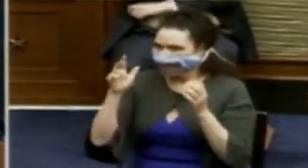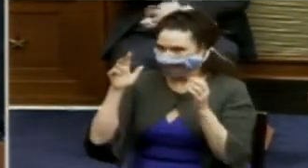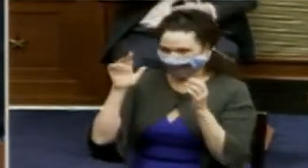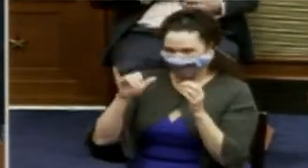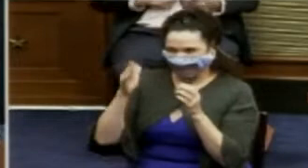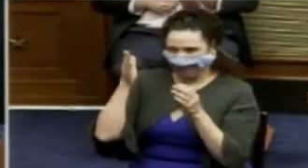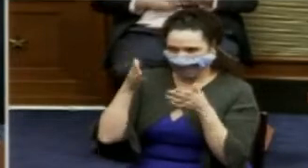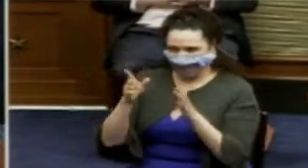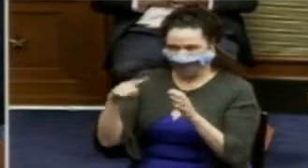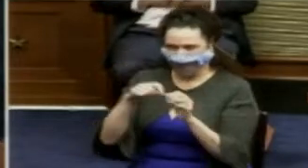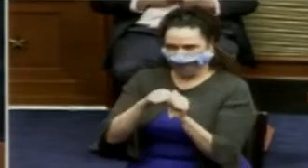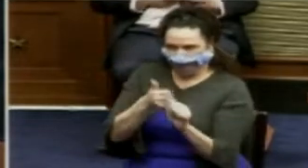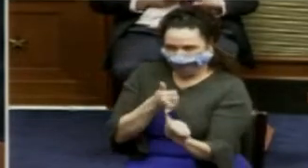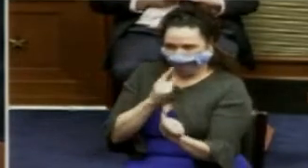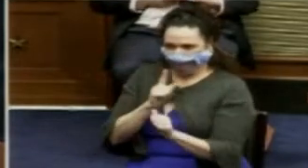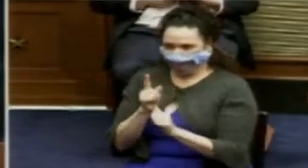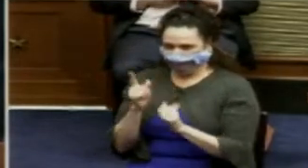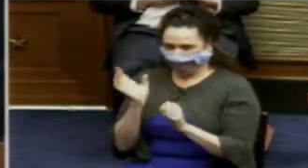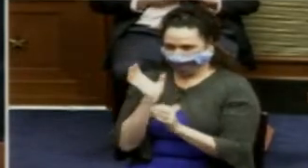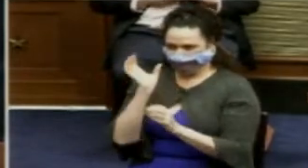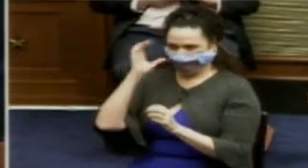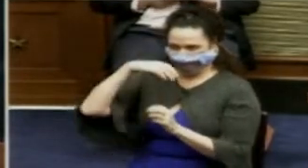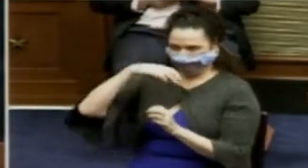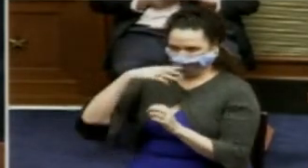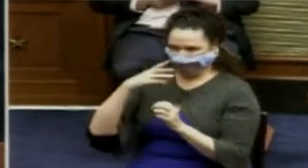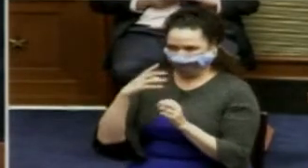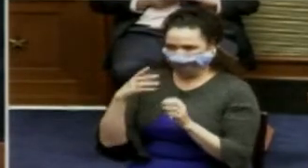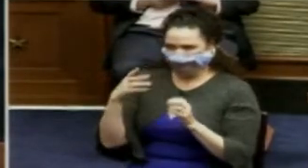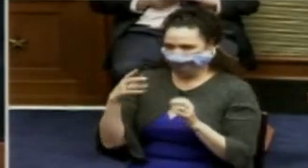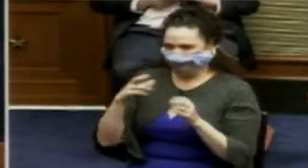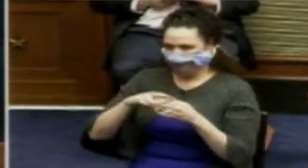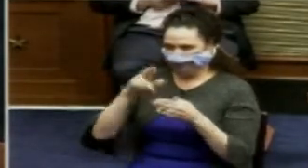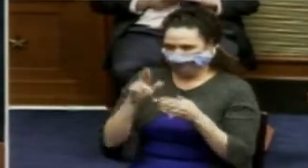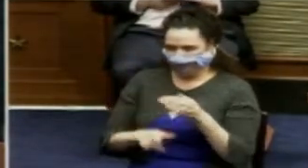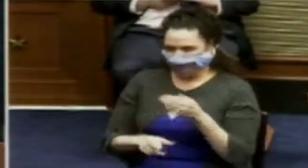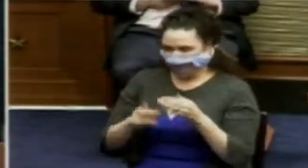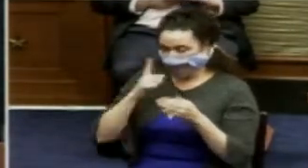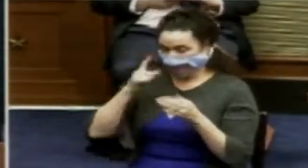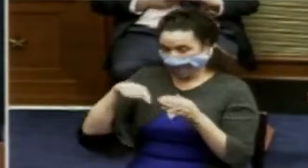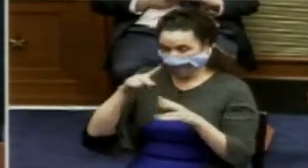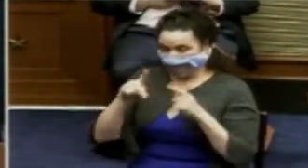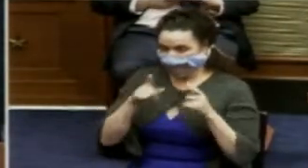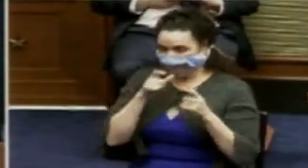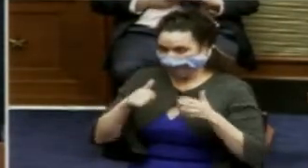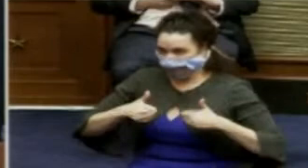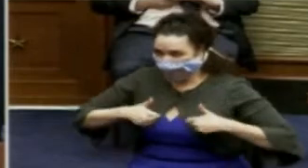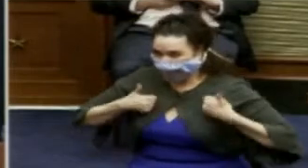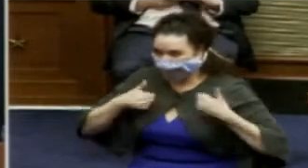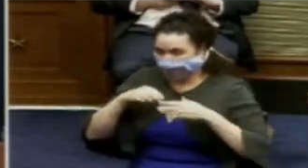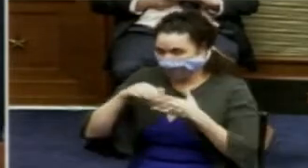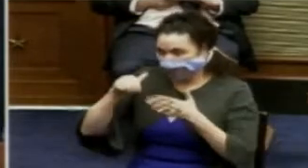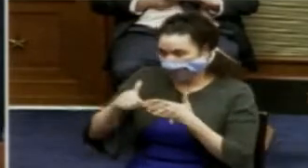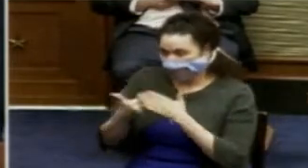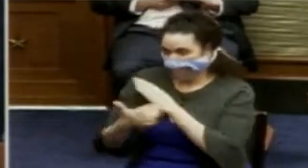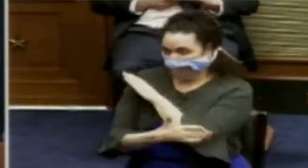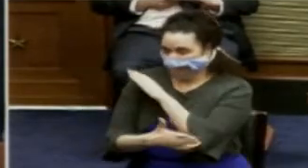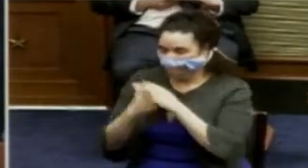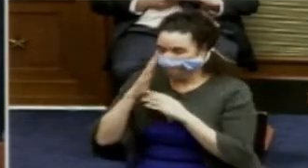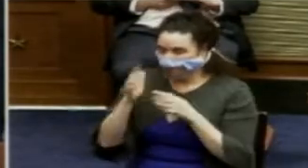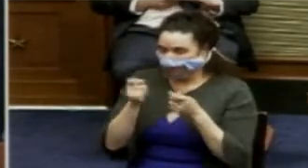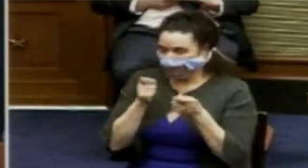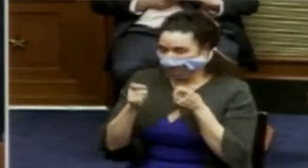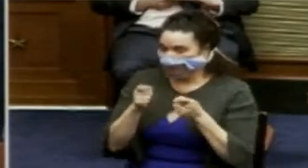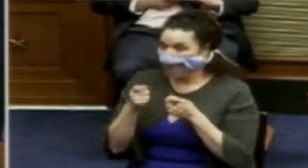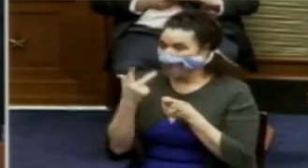absurd result where only a handful of people living in the new nation's rump capital would control 3